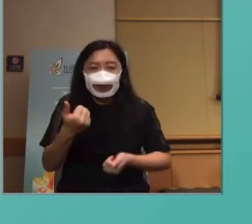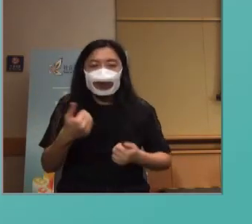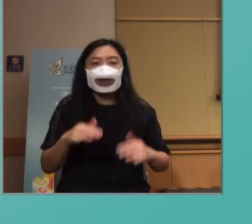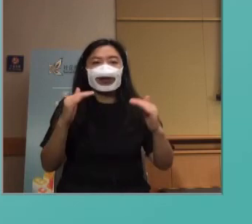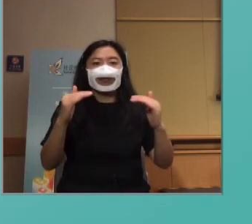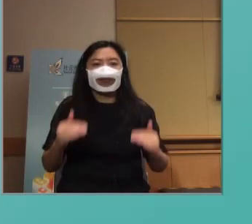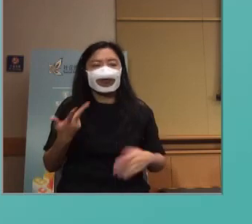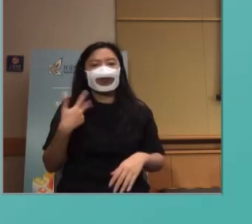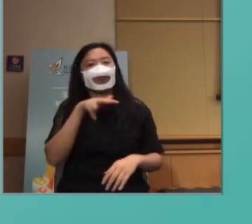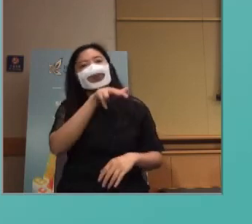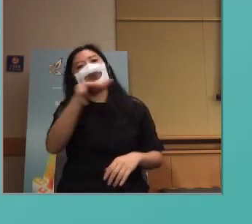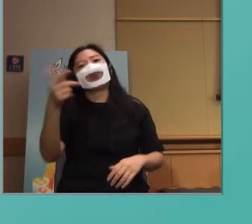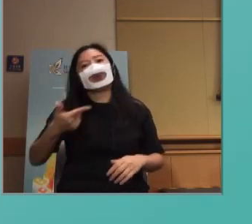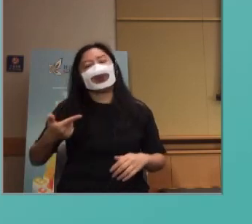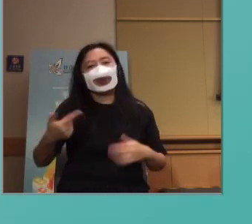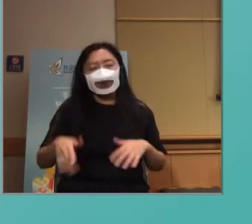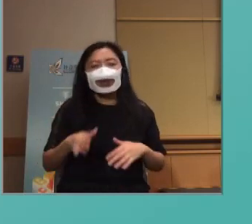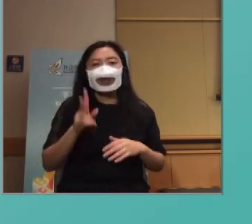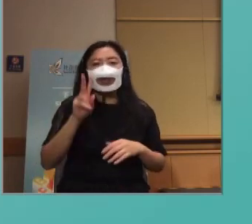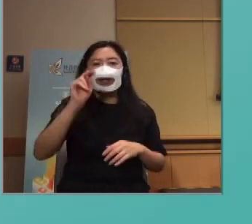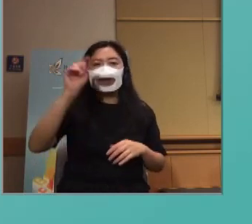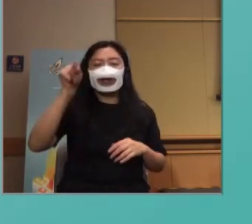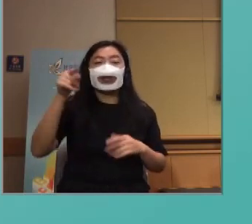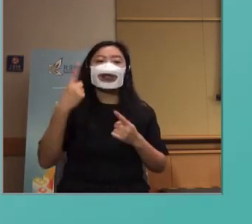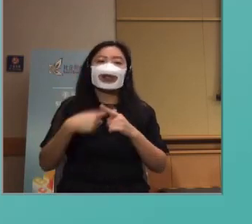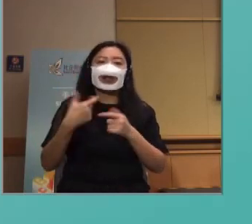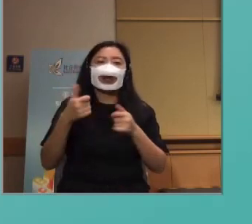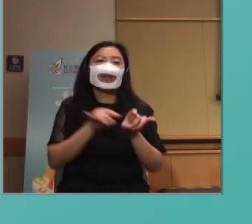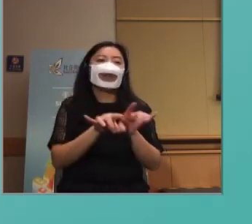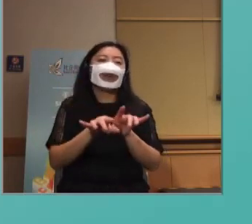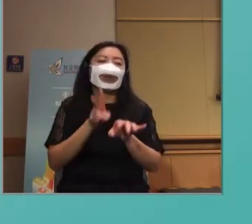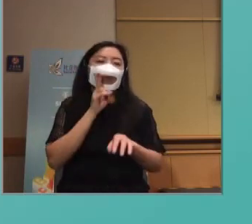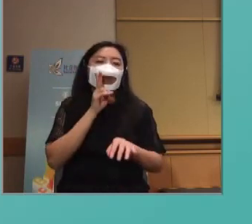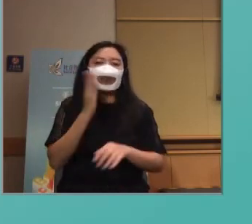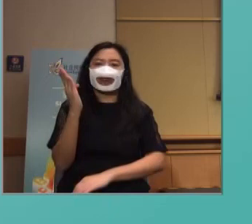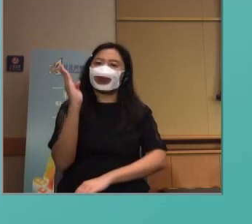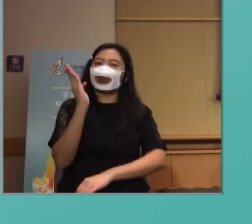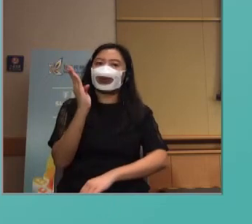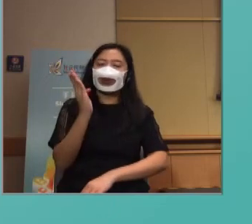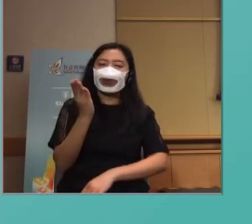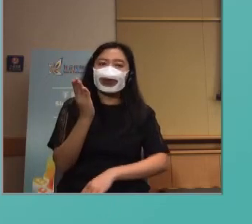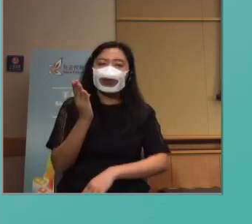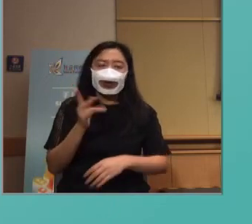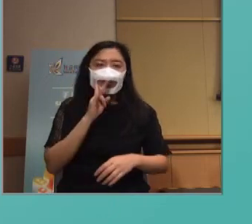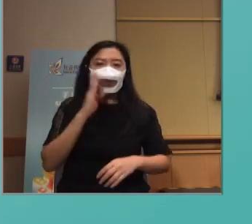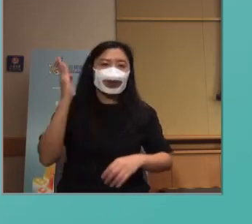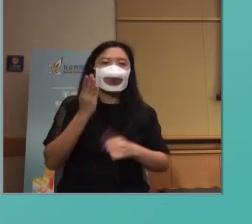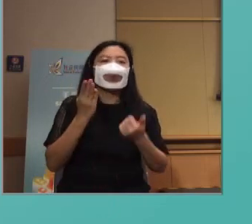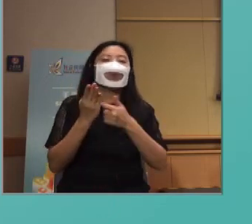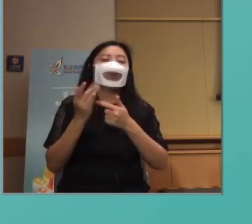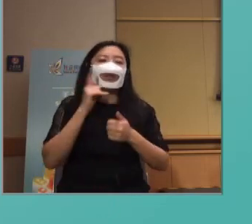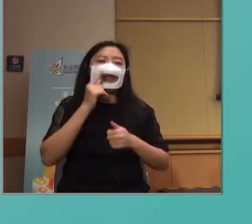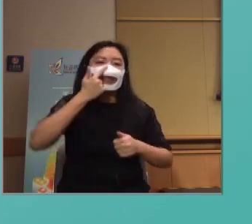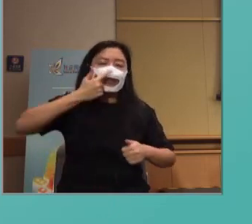just a tool, it's just a resource, just like a knife, and you can make a lot of use out of this new tool.